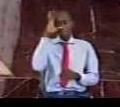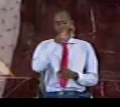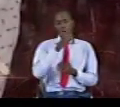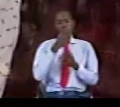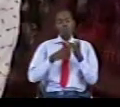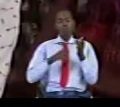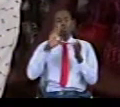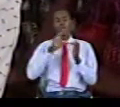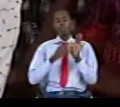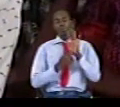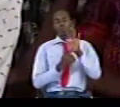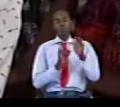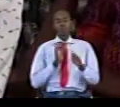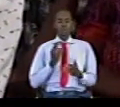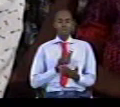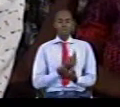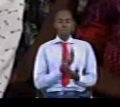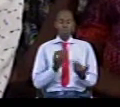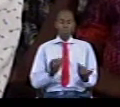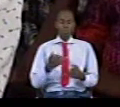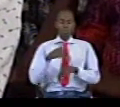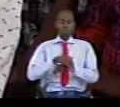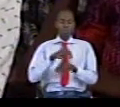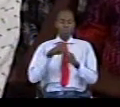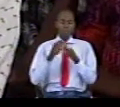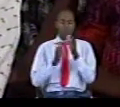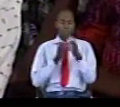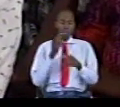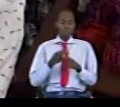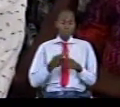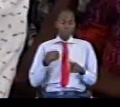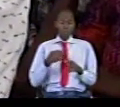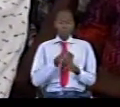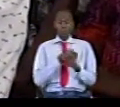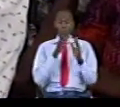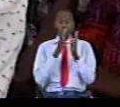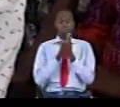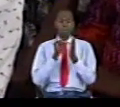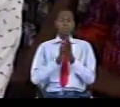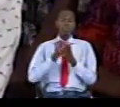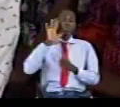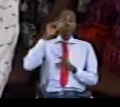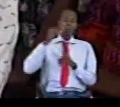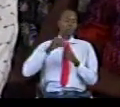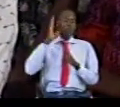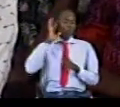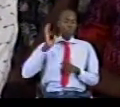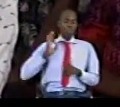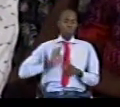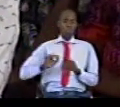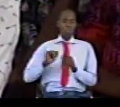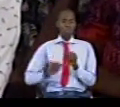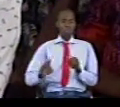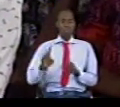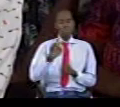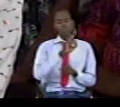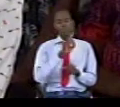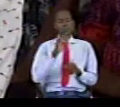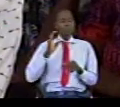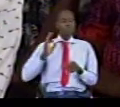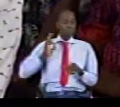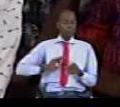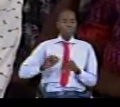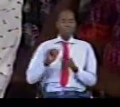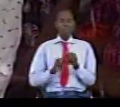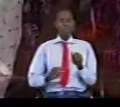in Jesus' name. Amen. We pray that the word will profit everyone, amen, benefit everyone. Amen.